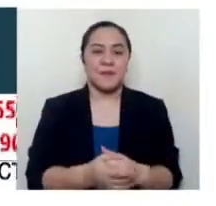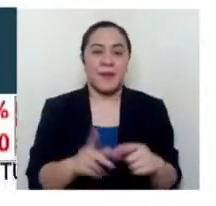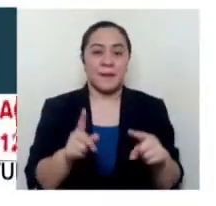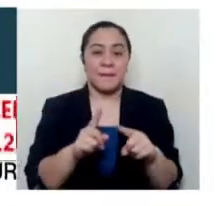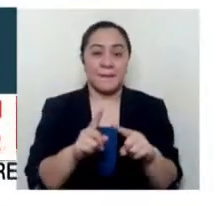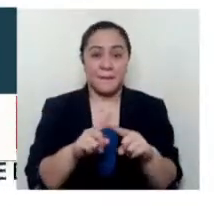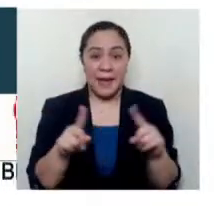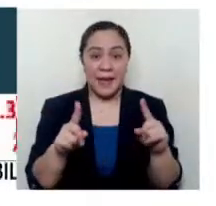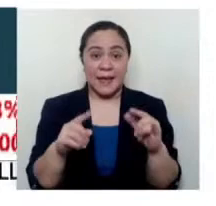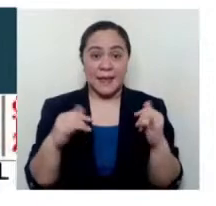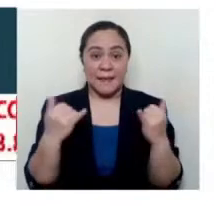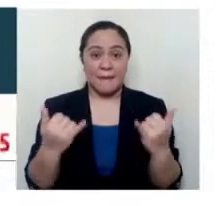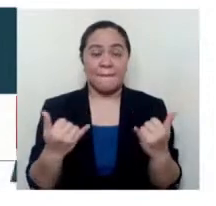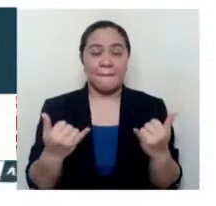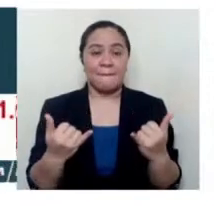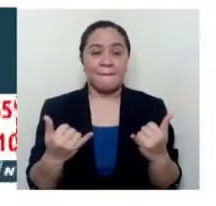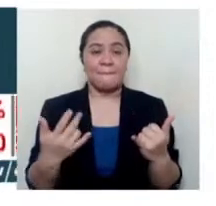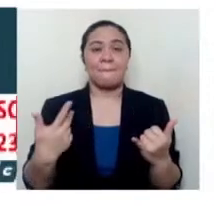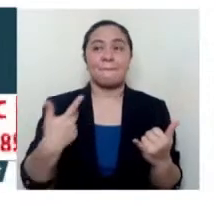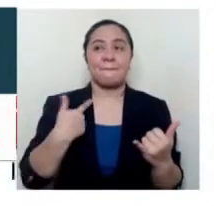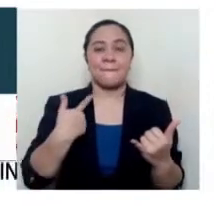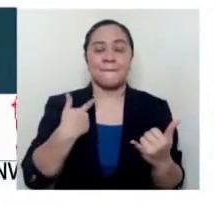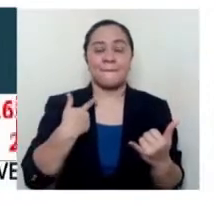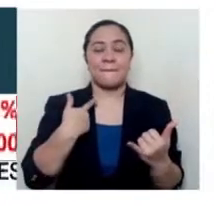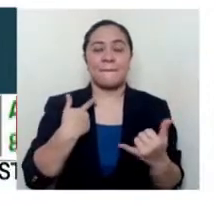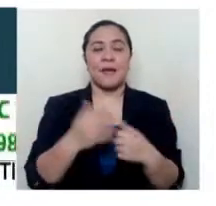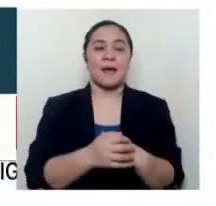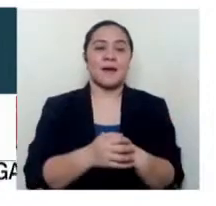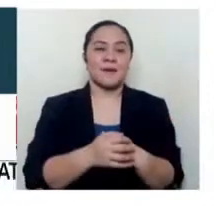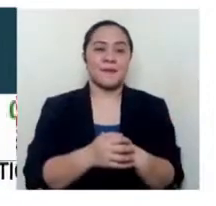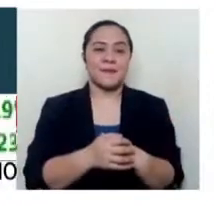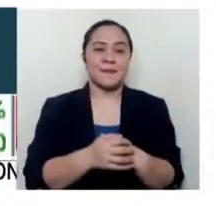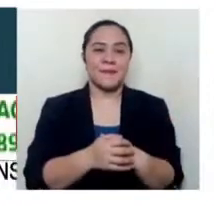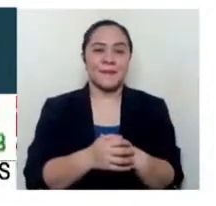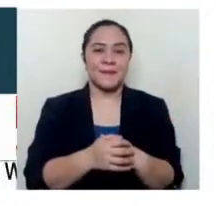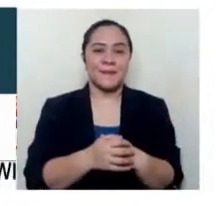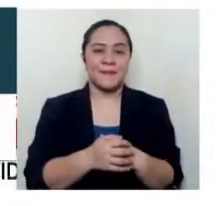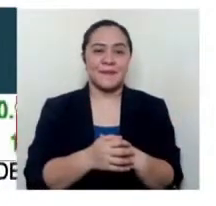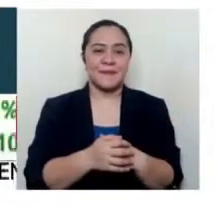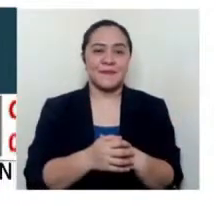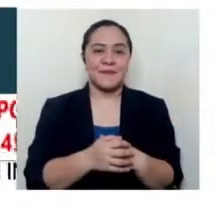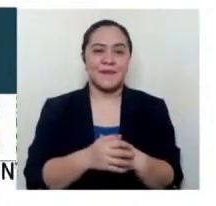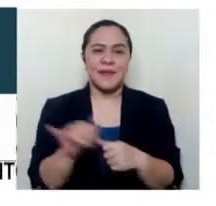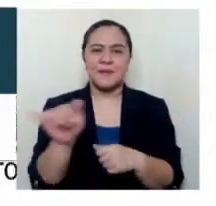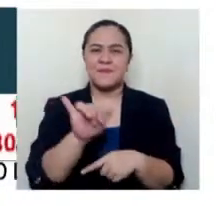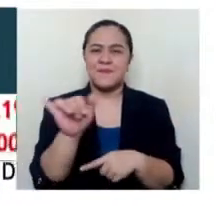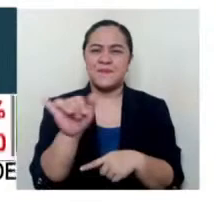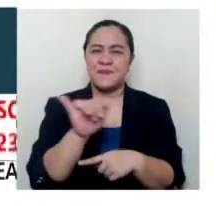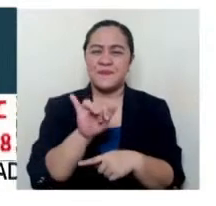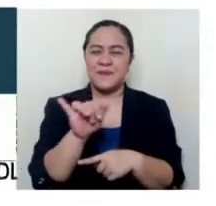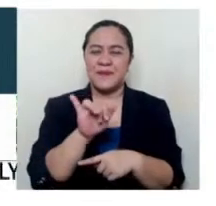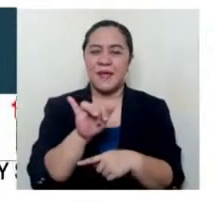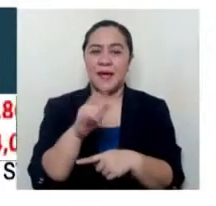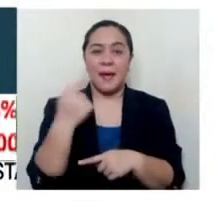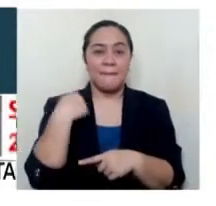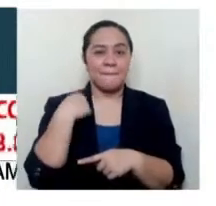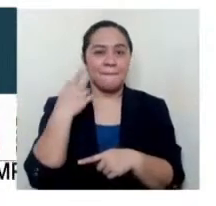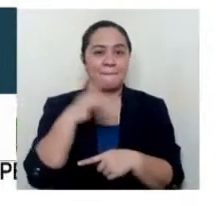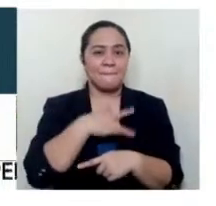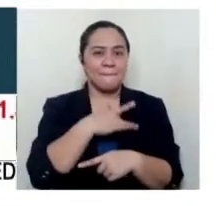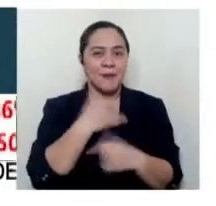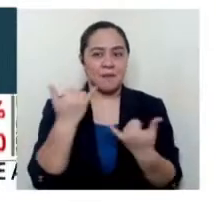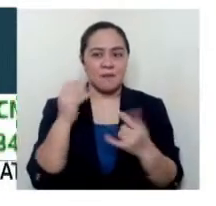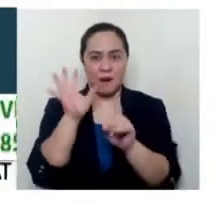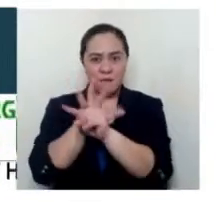unfortunately, ito yung parang syempre, no, something